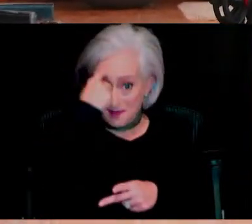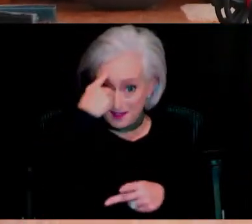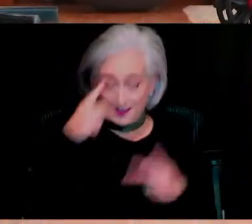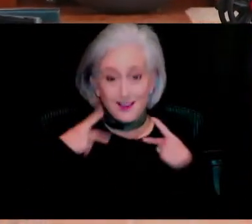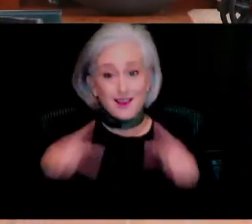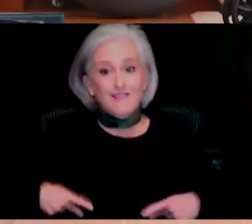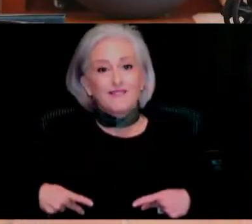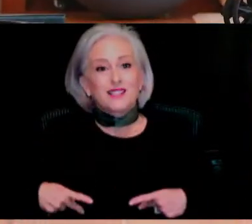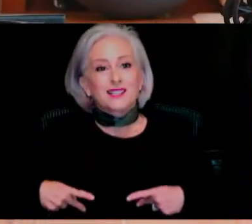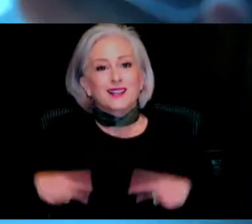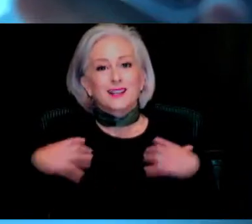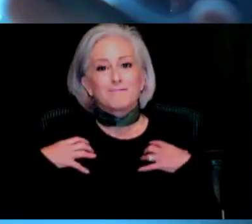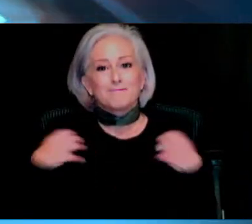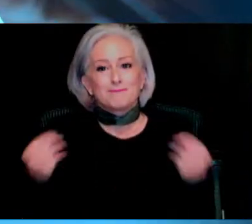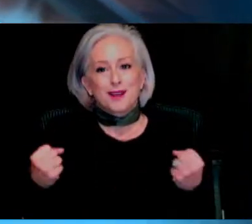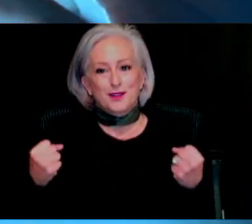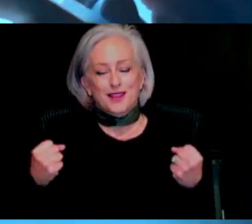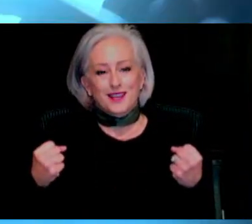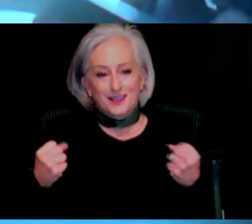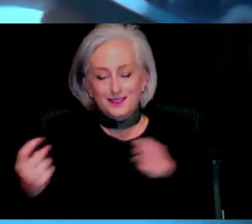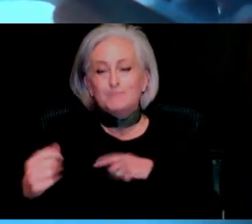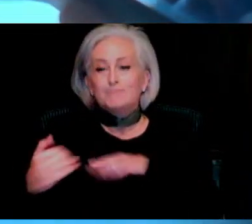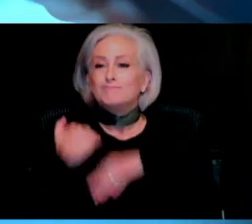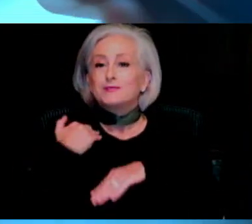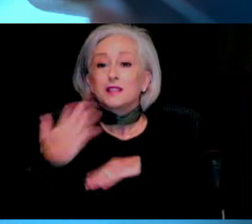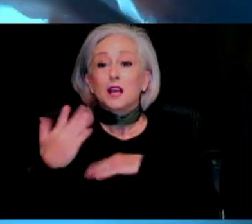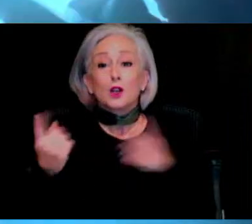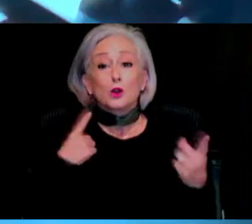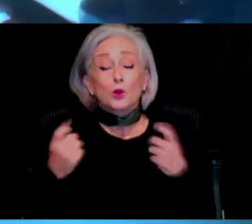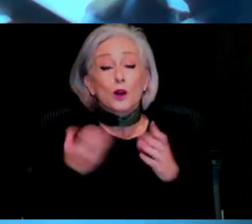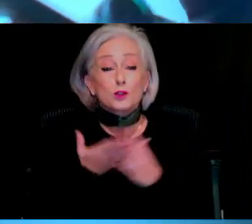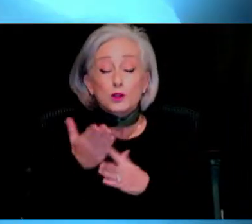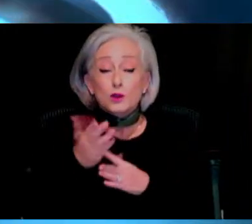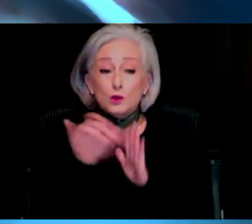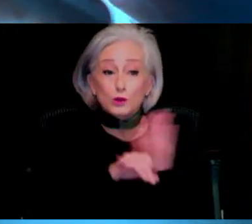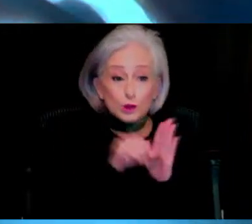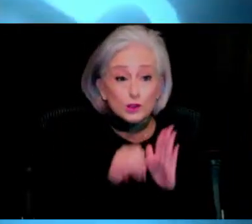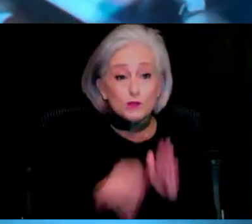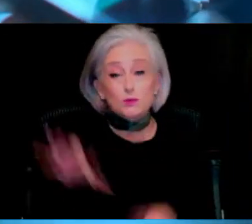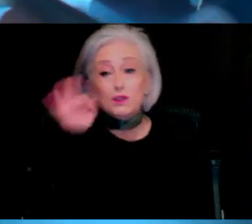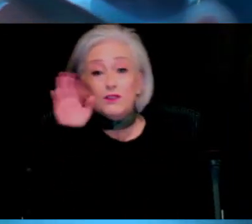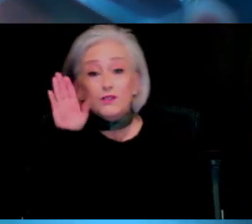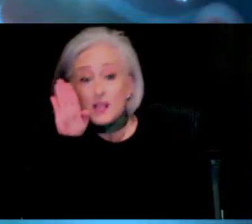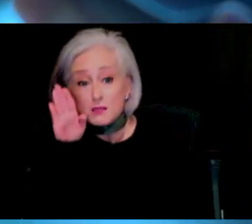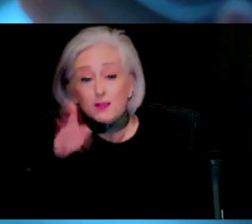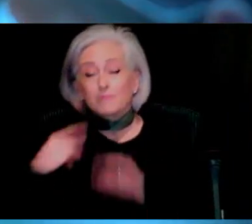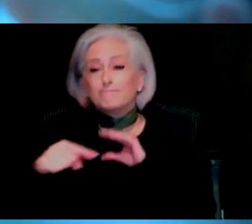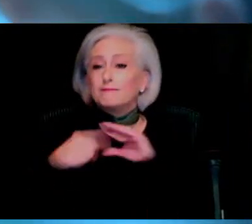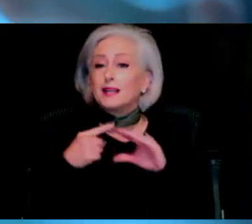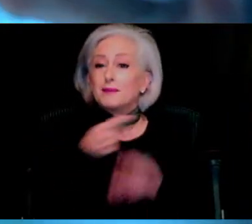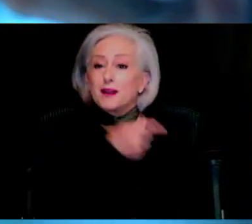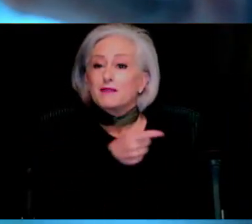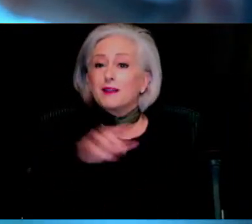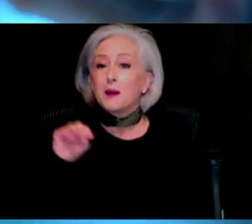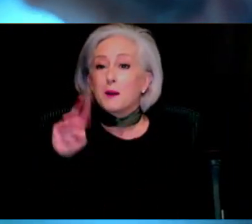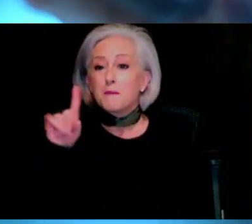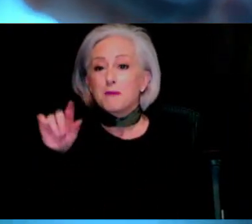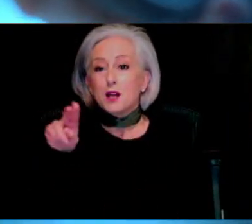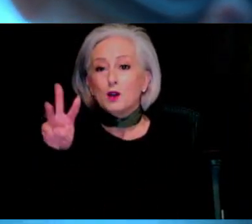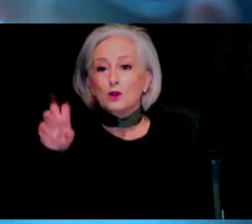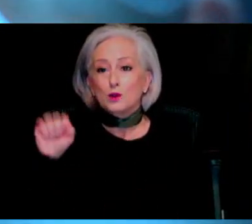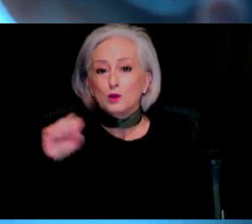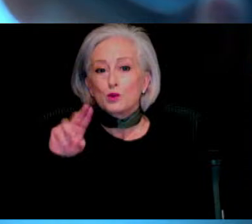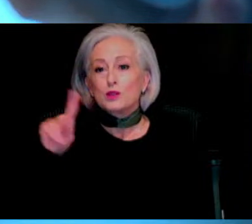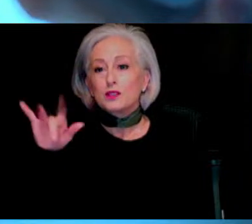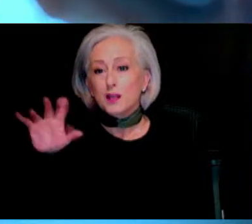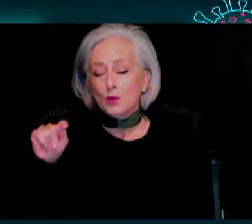So make sure to get in your questions. You can send those in via YouTube, Facebook, and you can email them right there to the Medical News Network. There are some links right there on